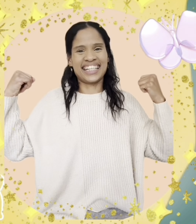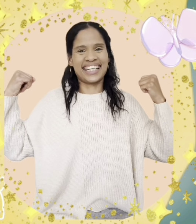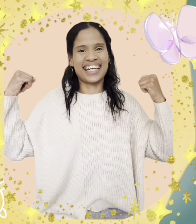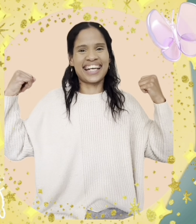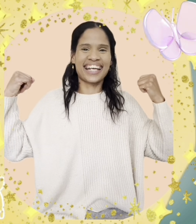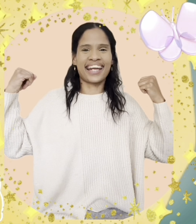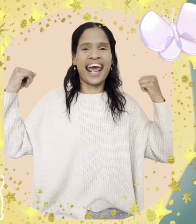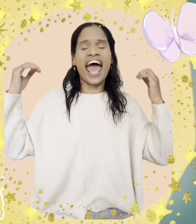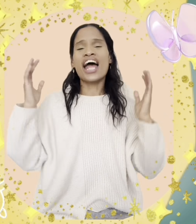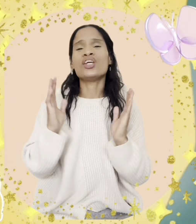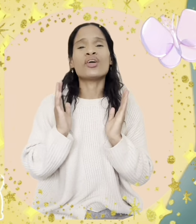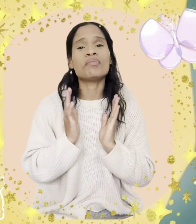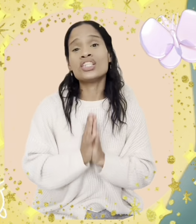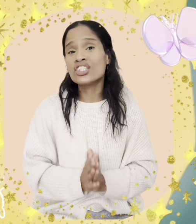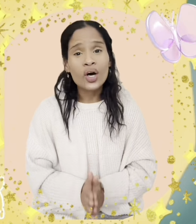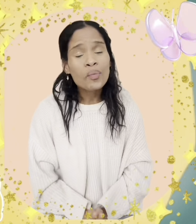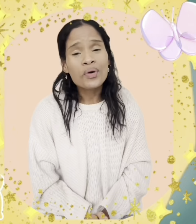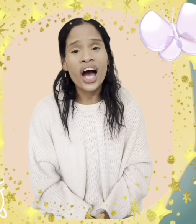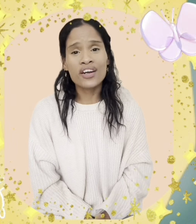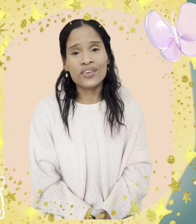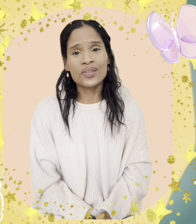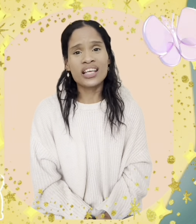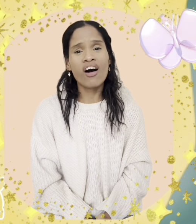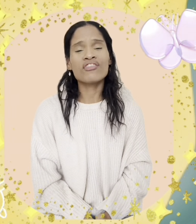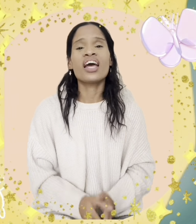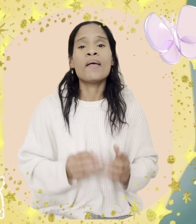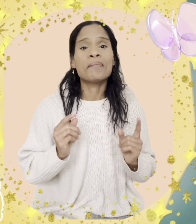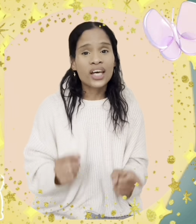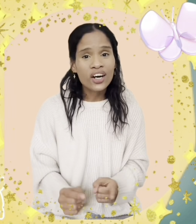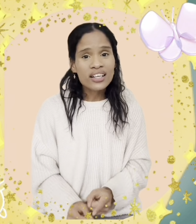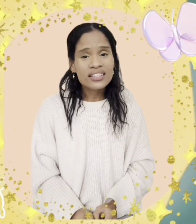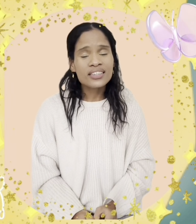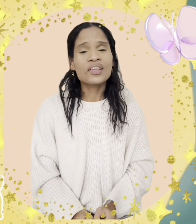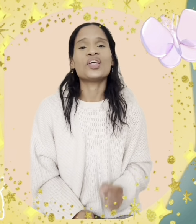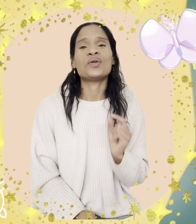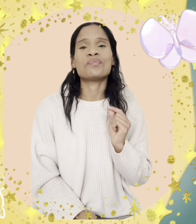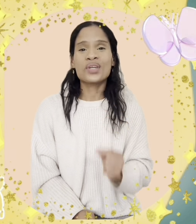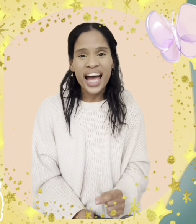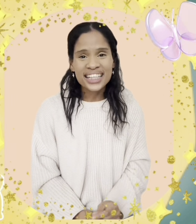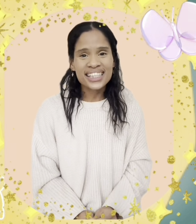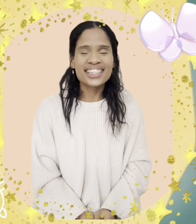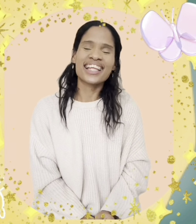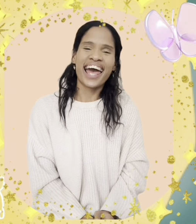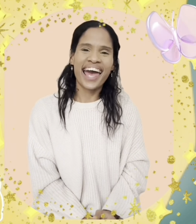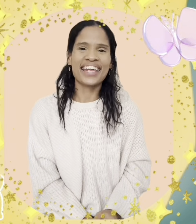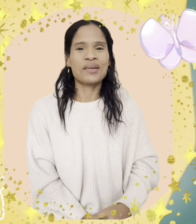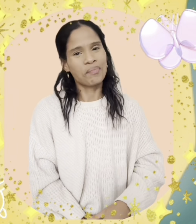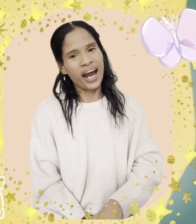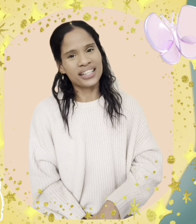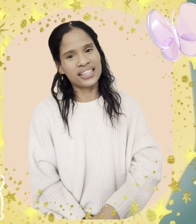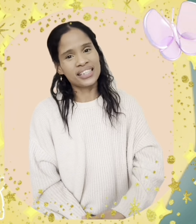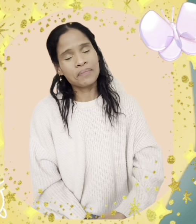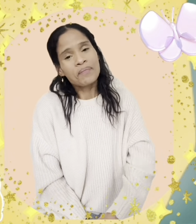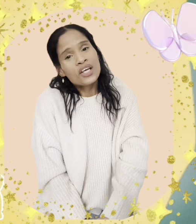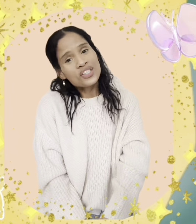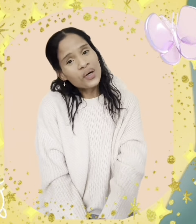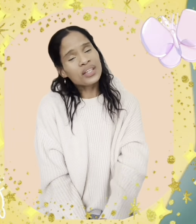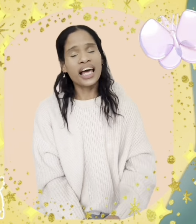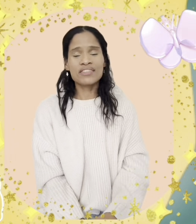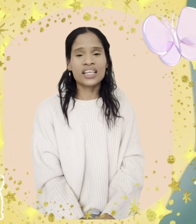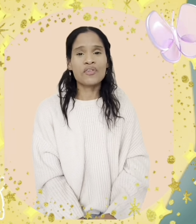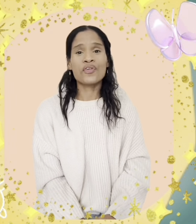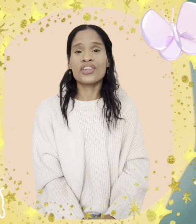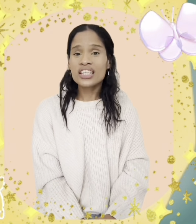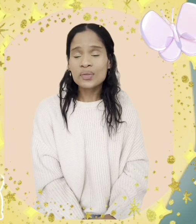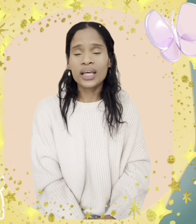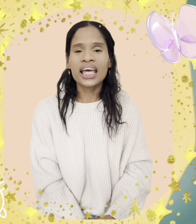person. And you can be so proud of yourself because you practiced and practiced. So the